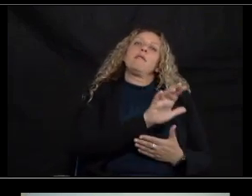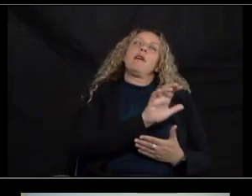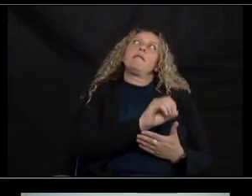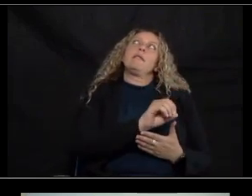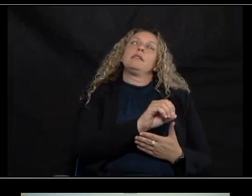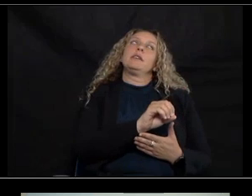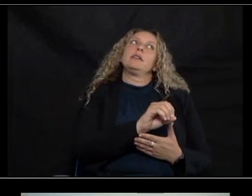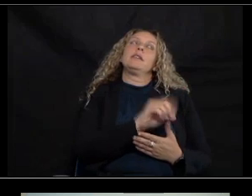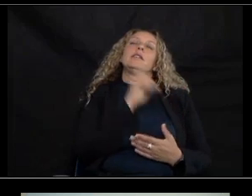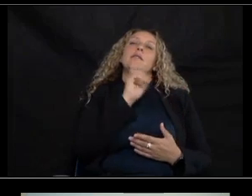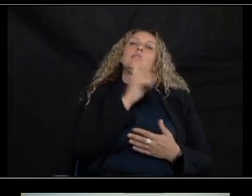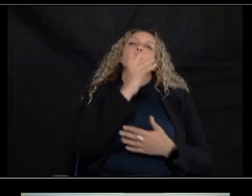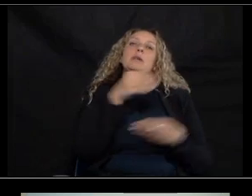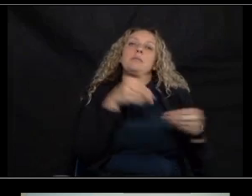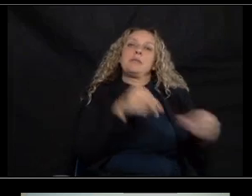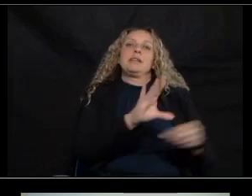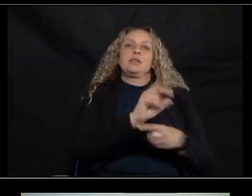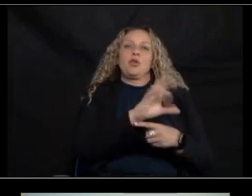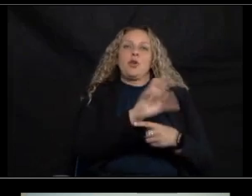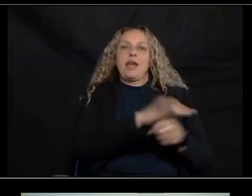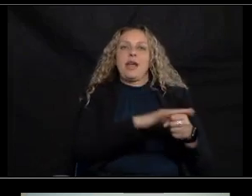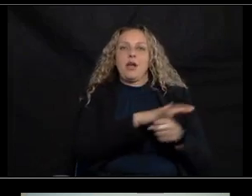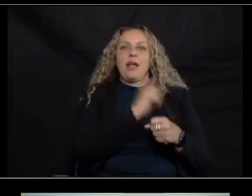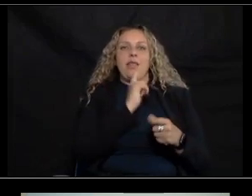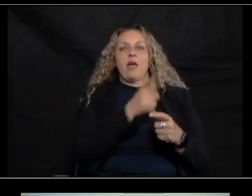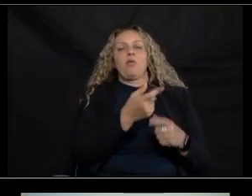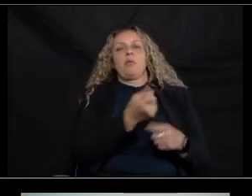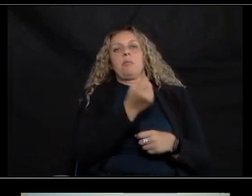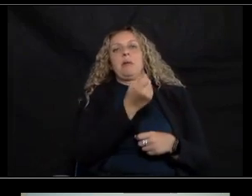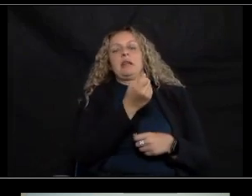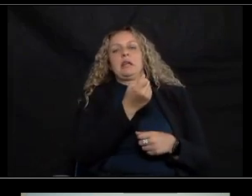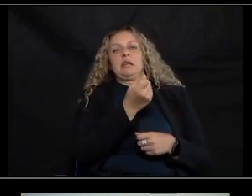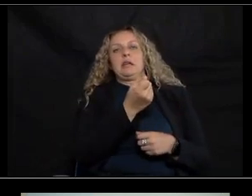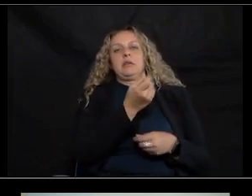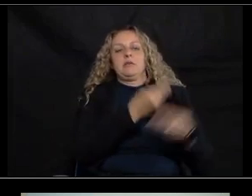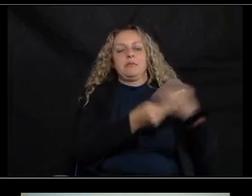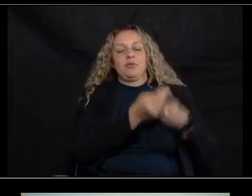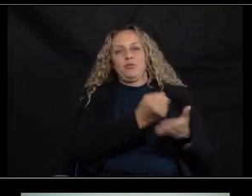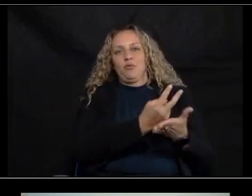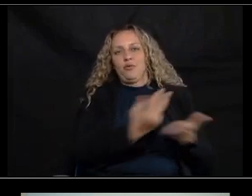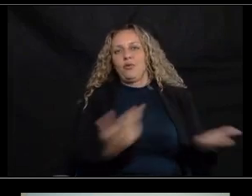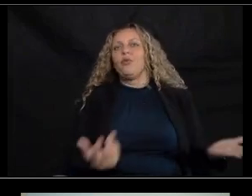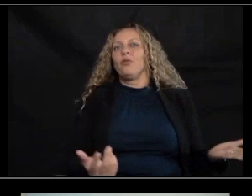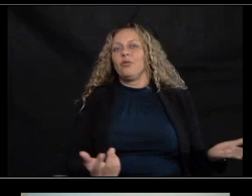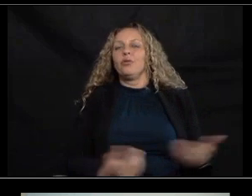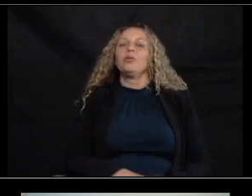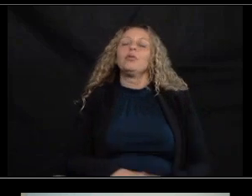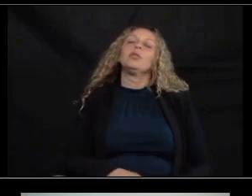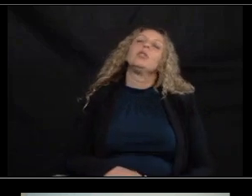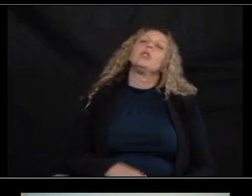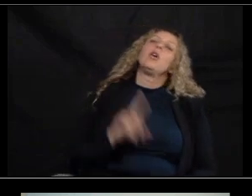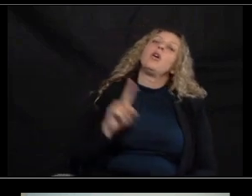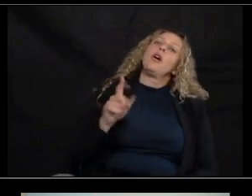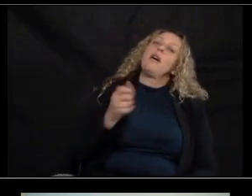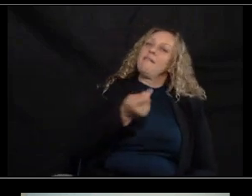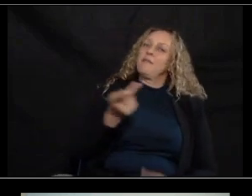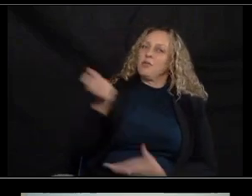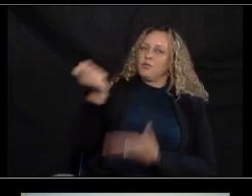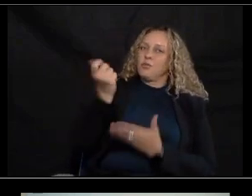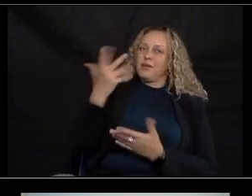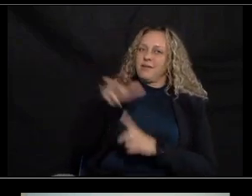$35,550 for tree planting within the CRA area that will be pending budget approval. We also have a couple grants that we've already